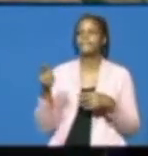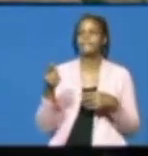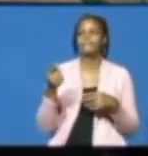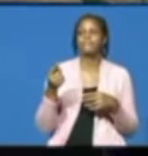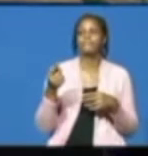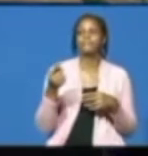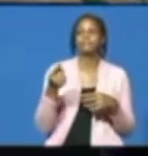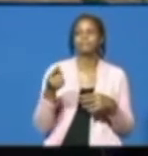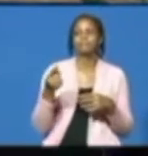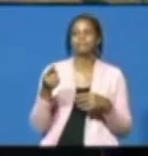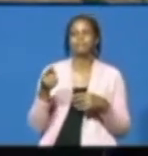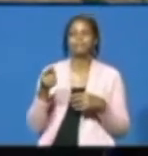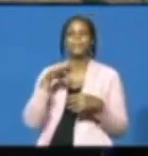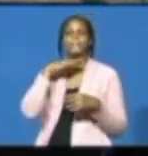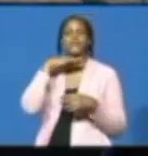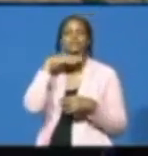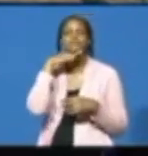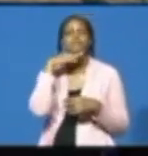polluted water,